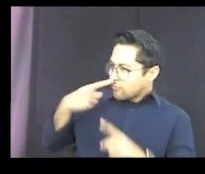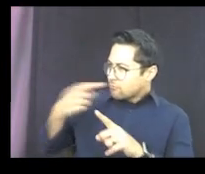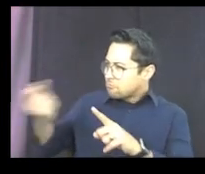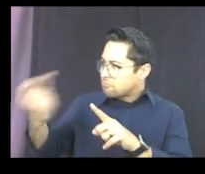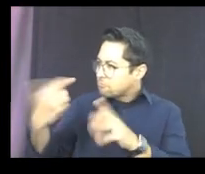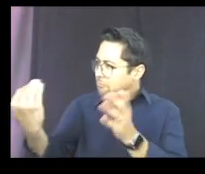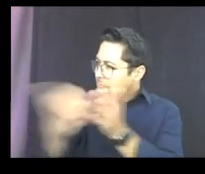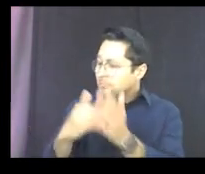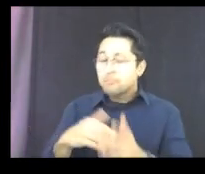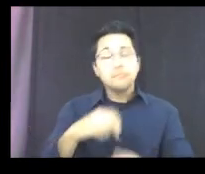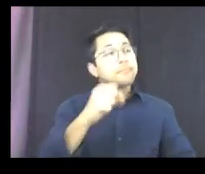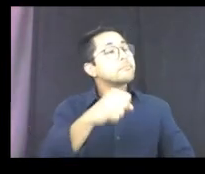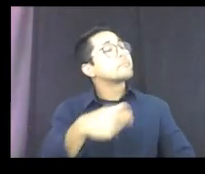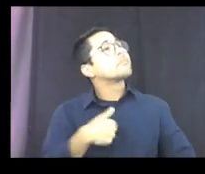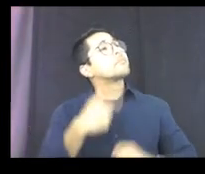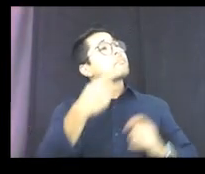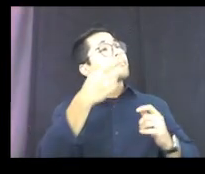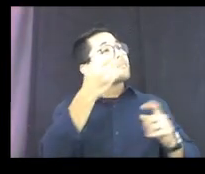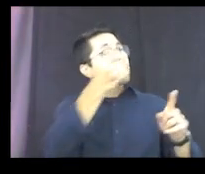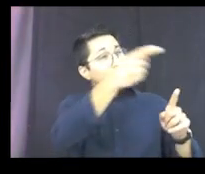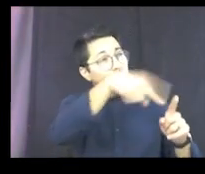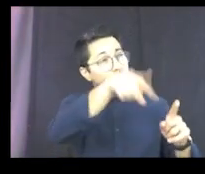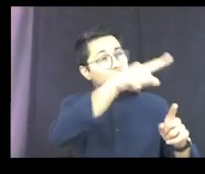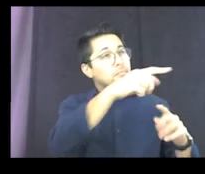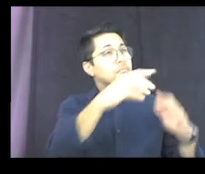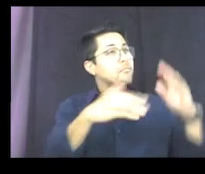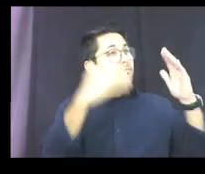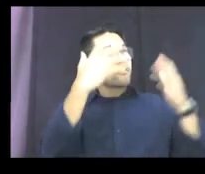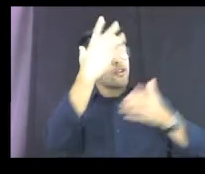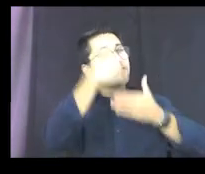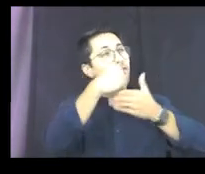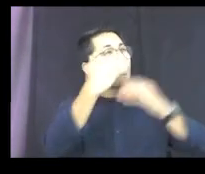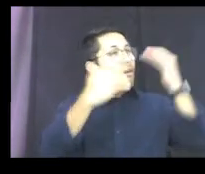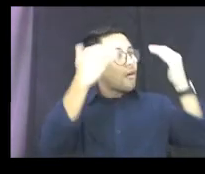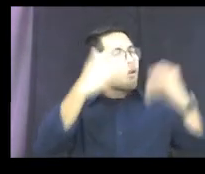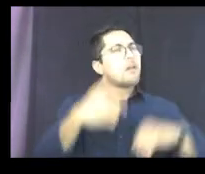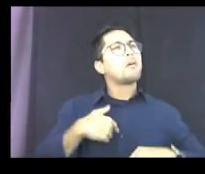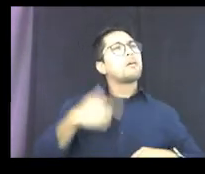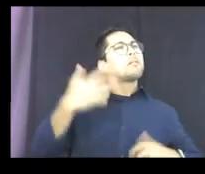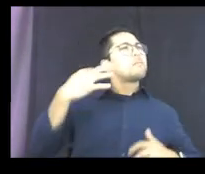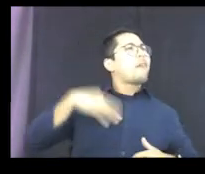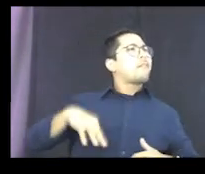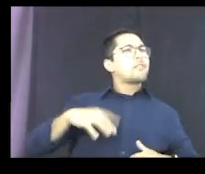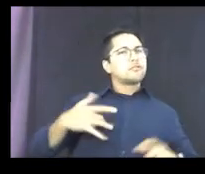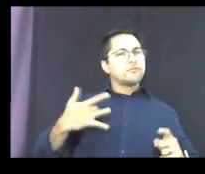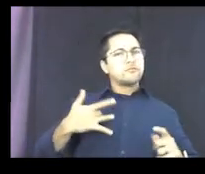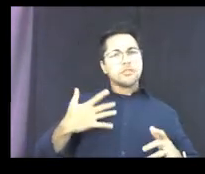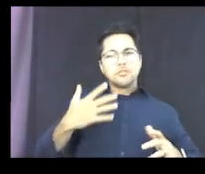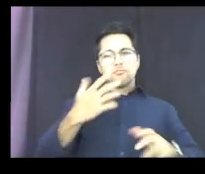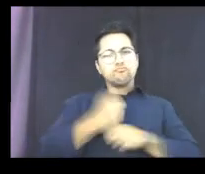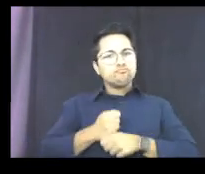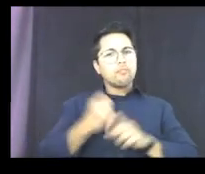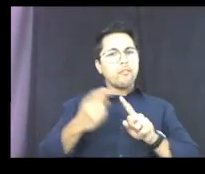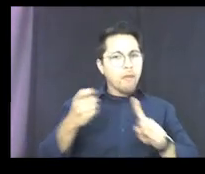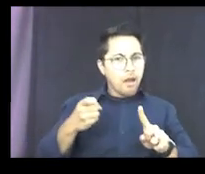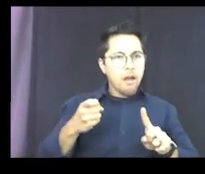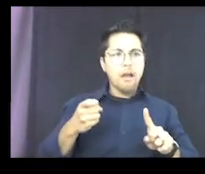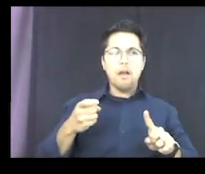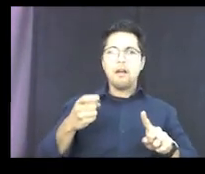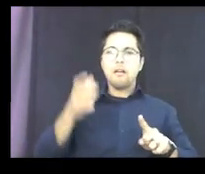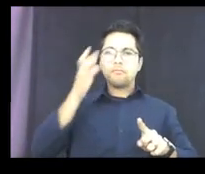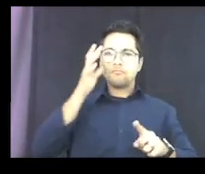As autistic adults, what benefits do you feel that you have reaped as either